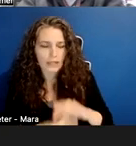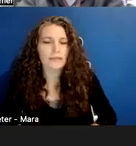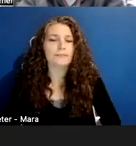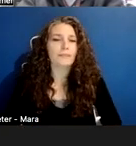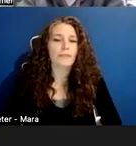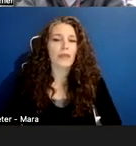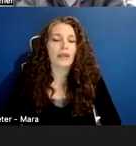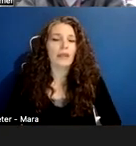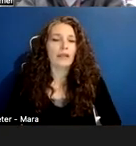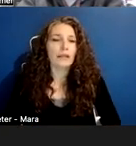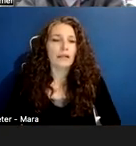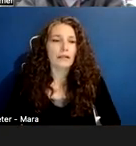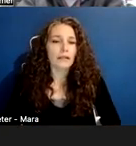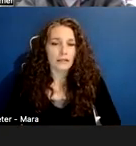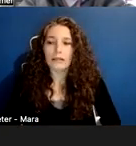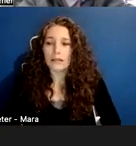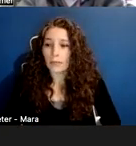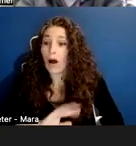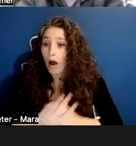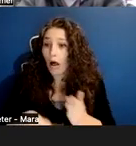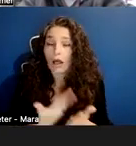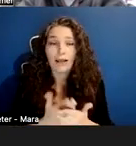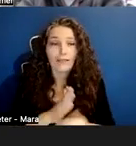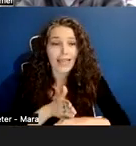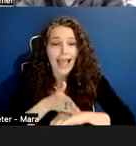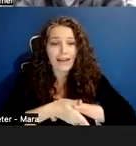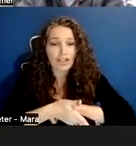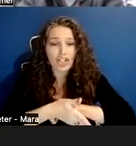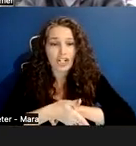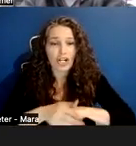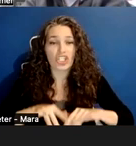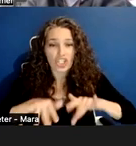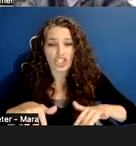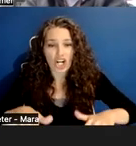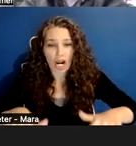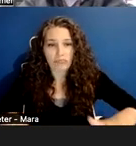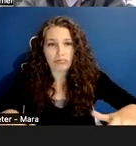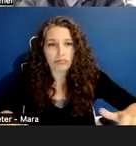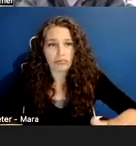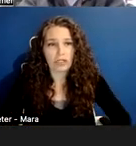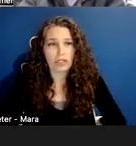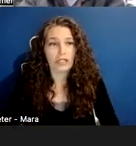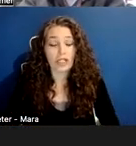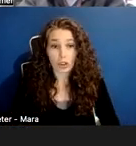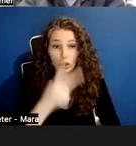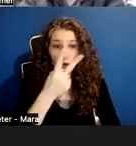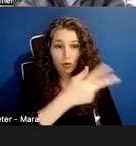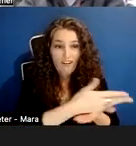illustrated by all of the aftershocks are two faults, not just one.